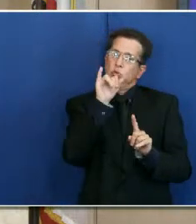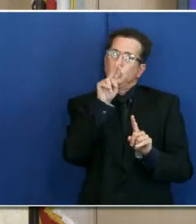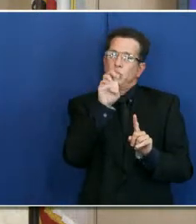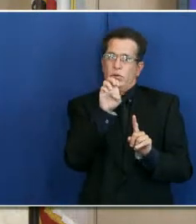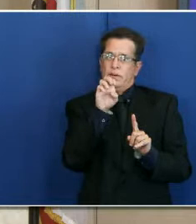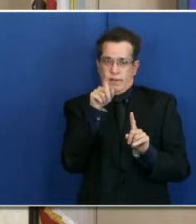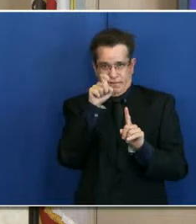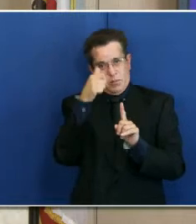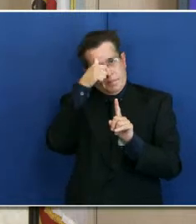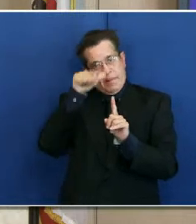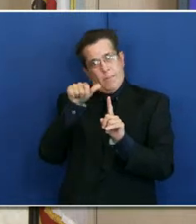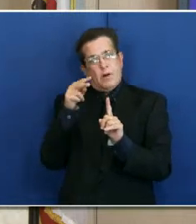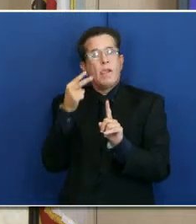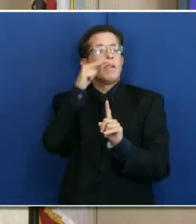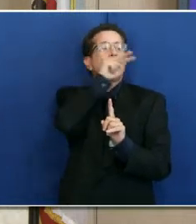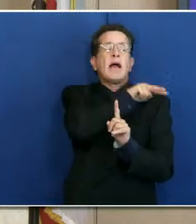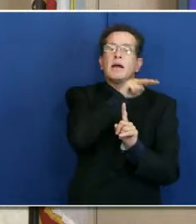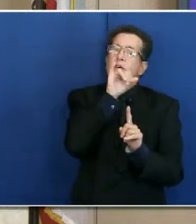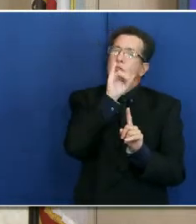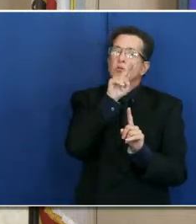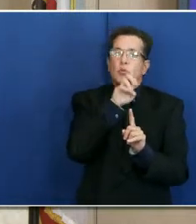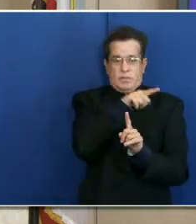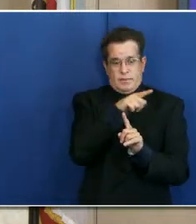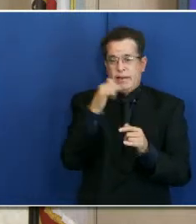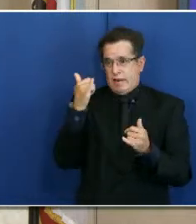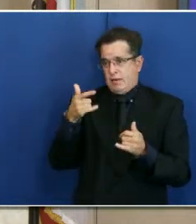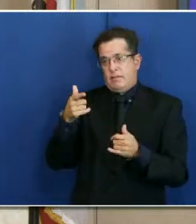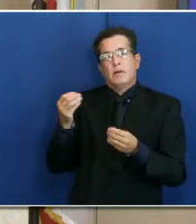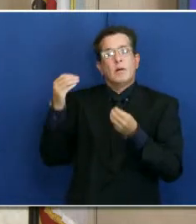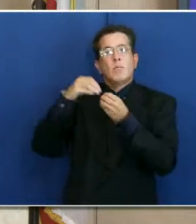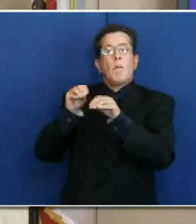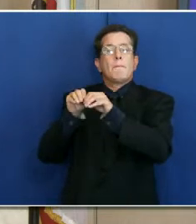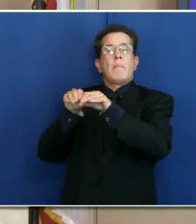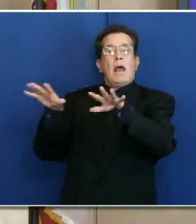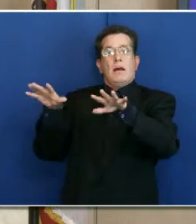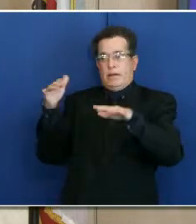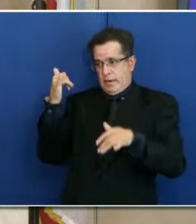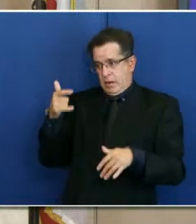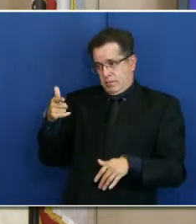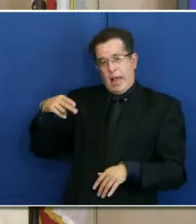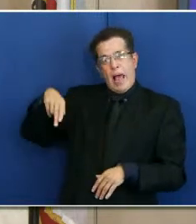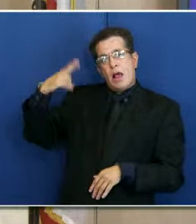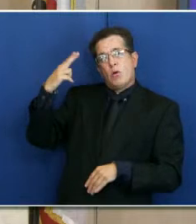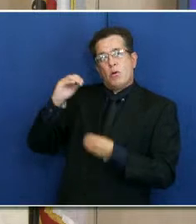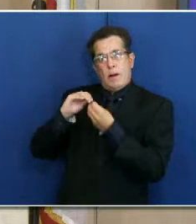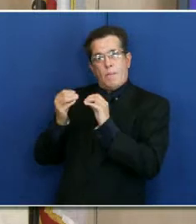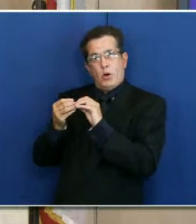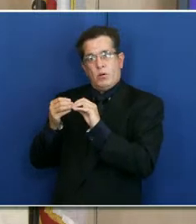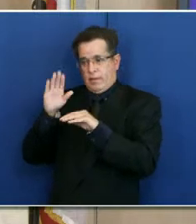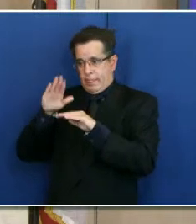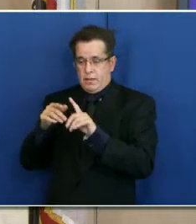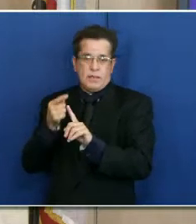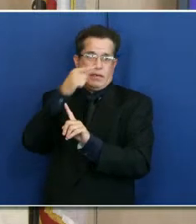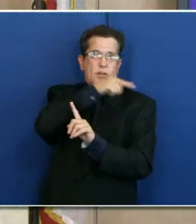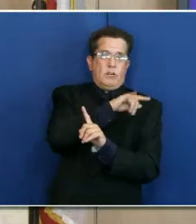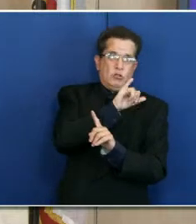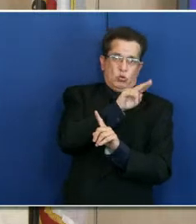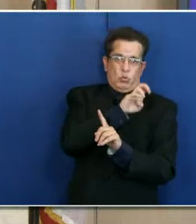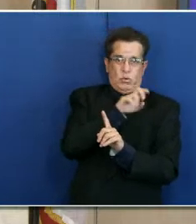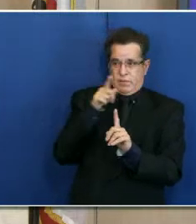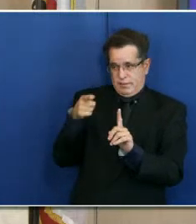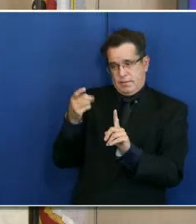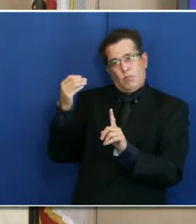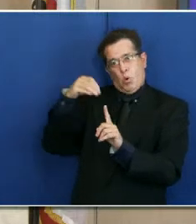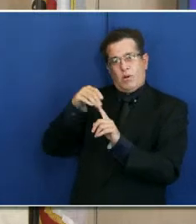to all remind ourselves that we have a higher case count and more community spread now than we had at the time we did that in June. We also